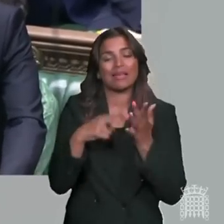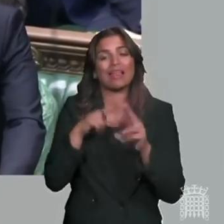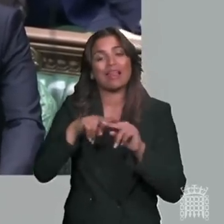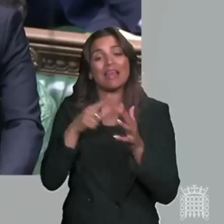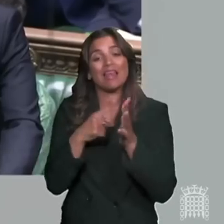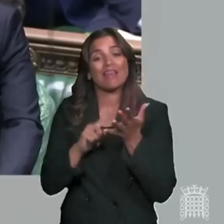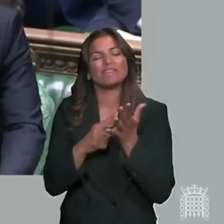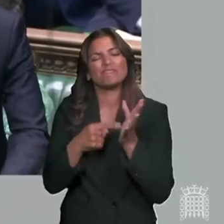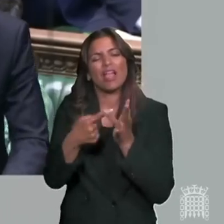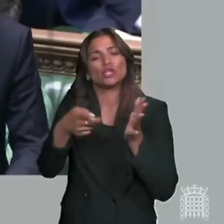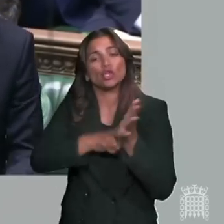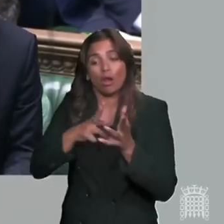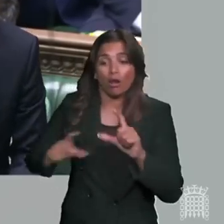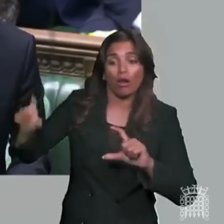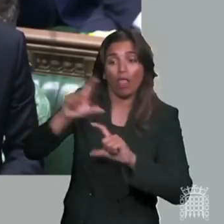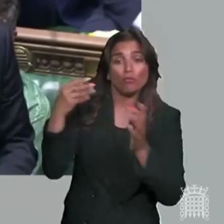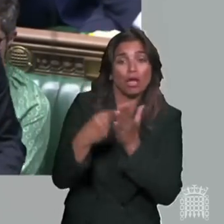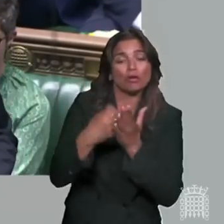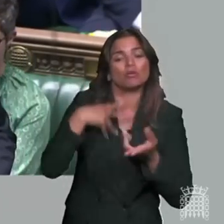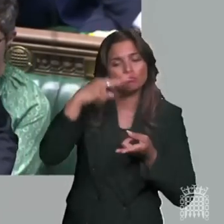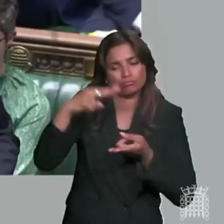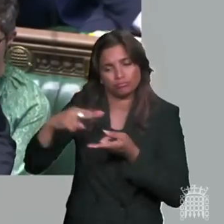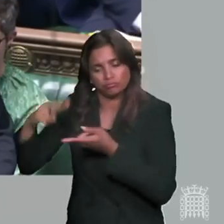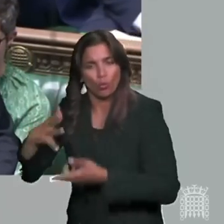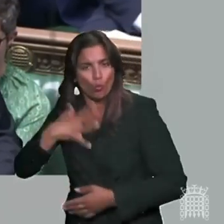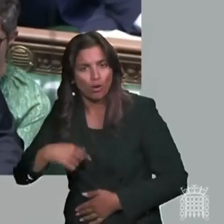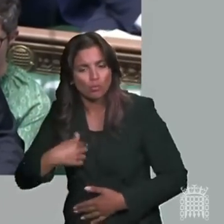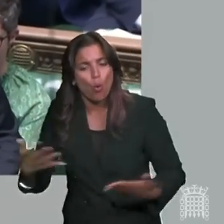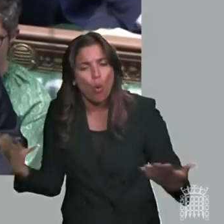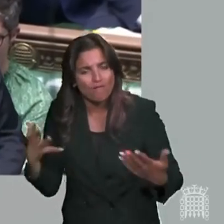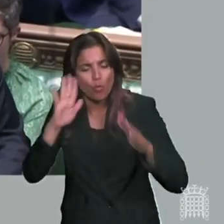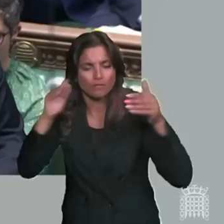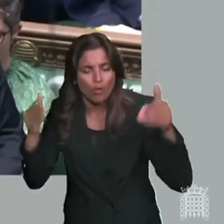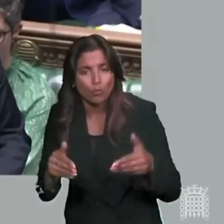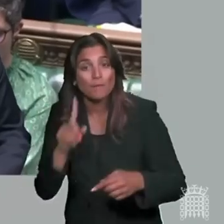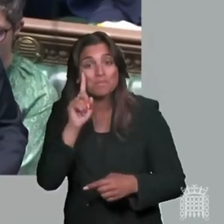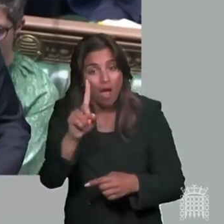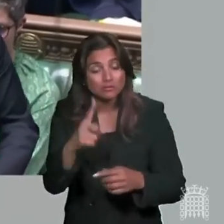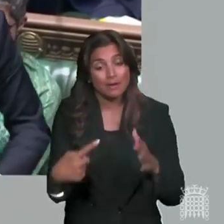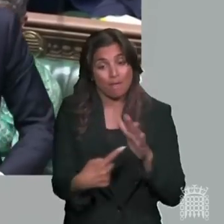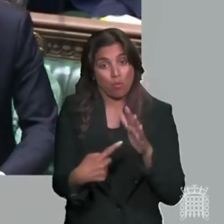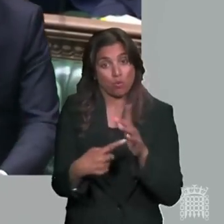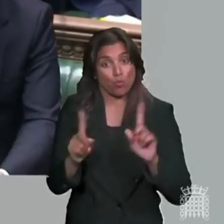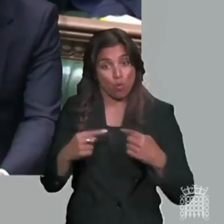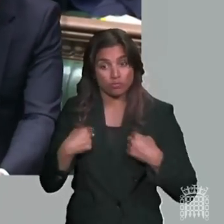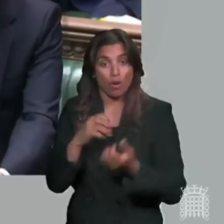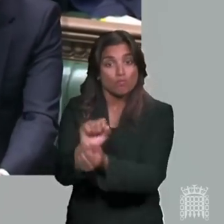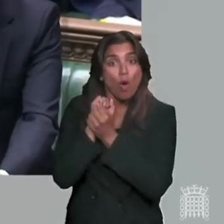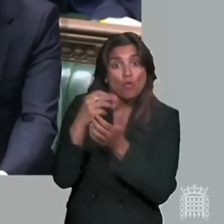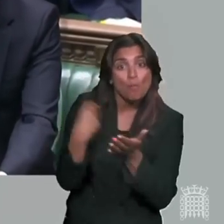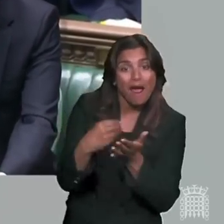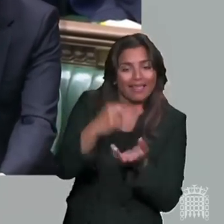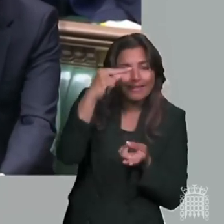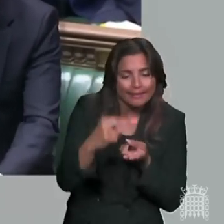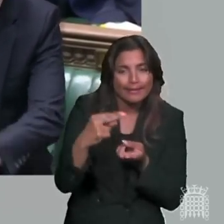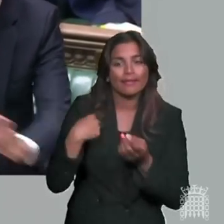in interest rates. But one thing we know that we need to do that is to reduce our borrowing and debt, Mr. Speaker. That's how we will bring interest and